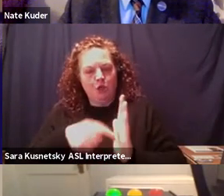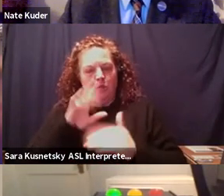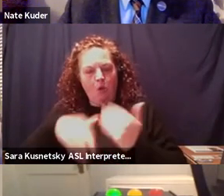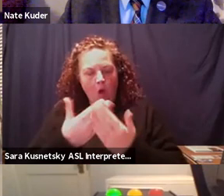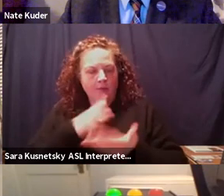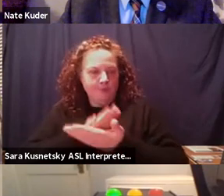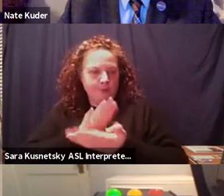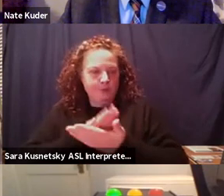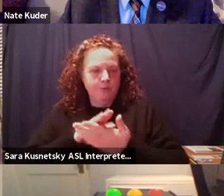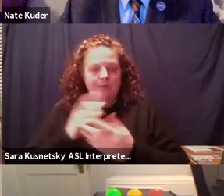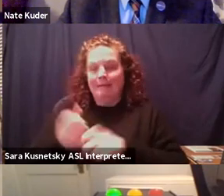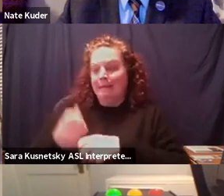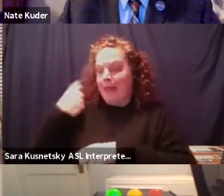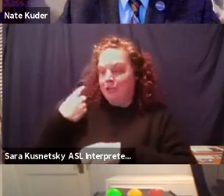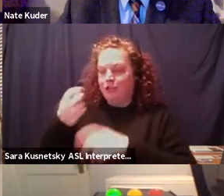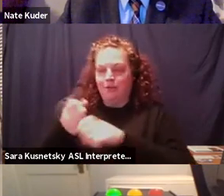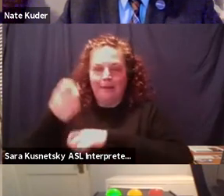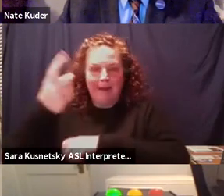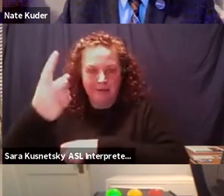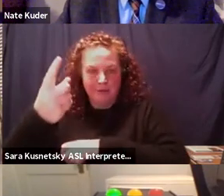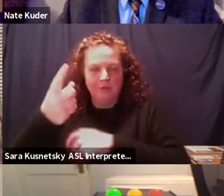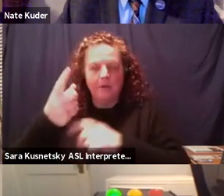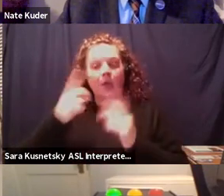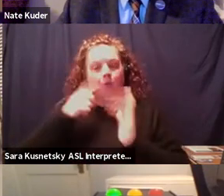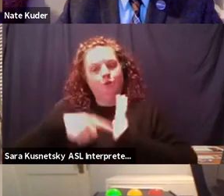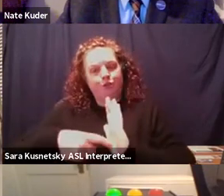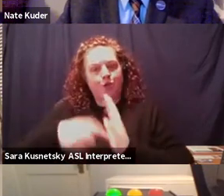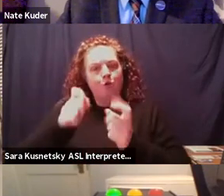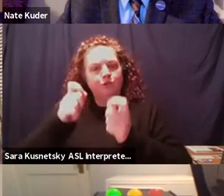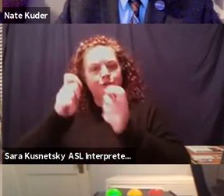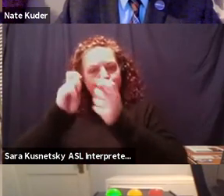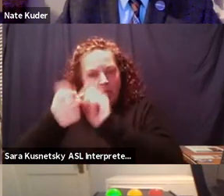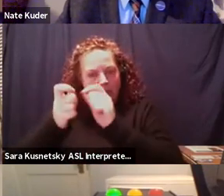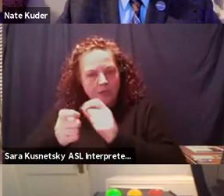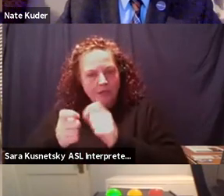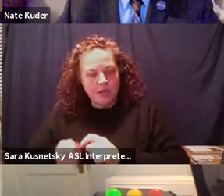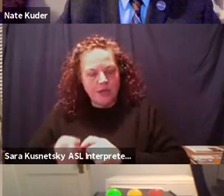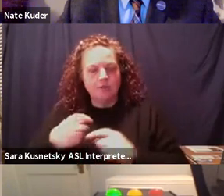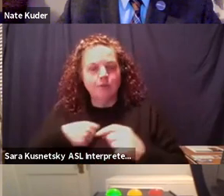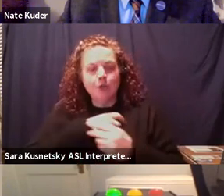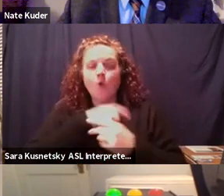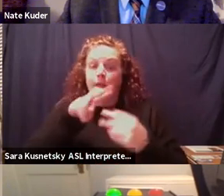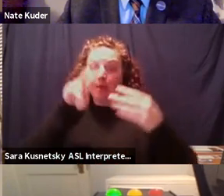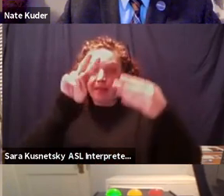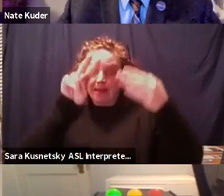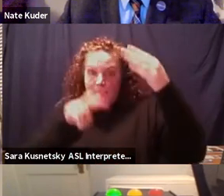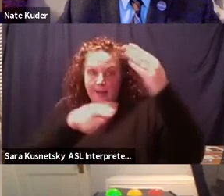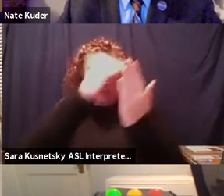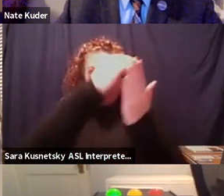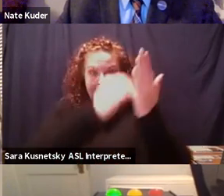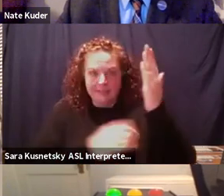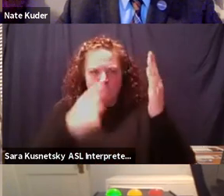year's budget and next year's budget and what the change is. And so one version is to go down that list and see the schools that have a negative number